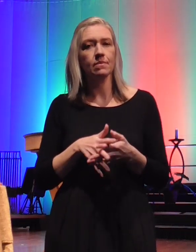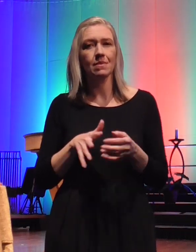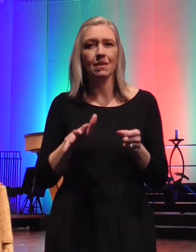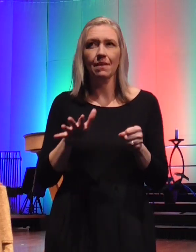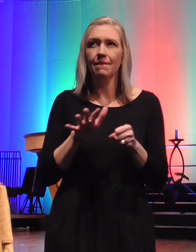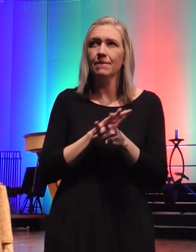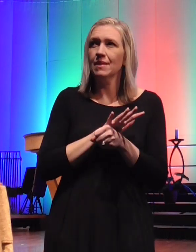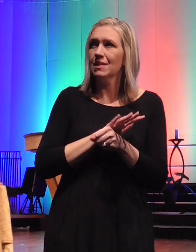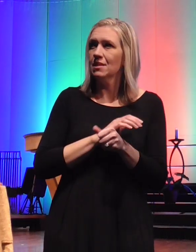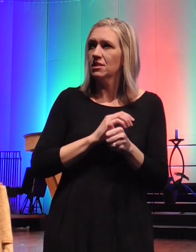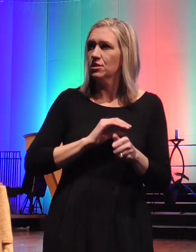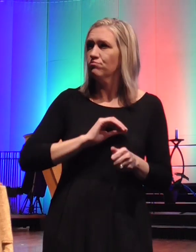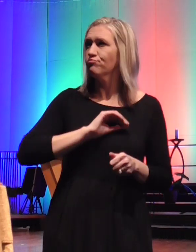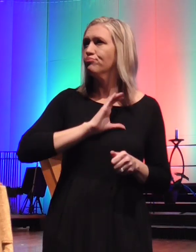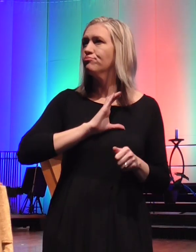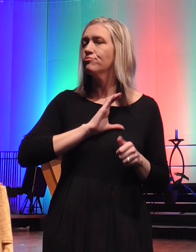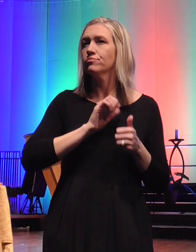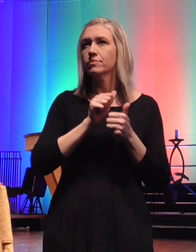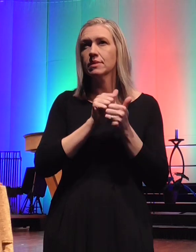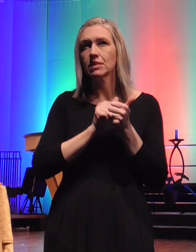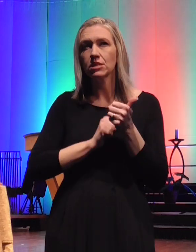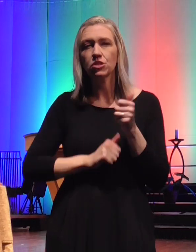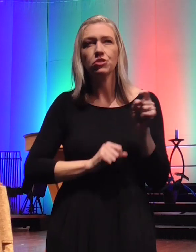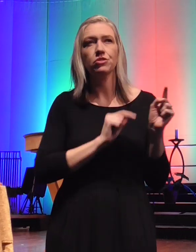fills each and